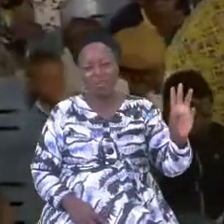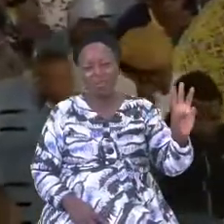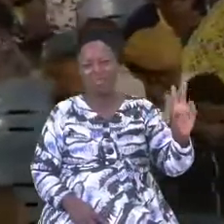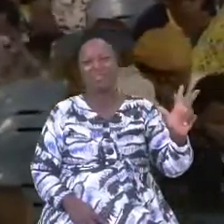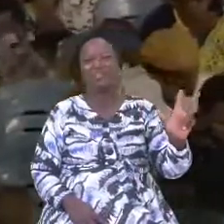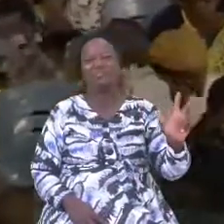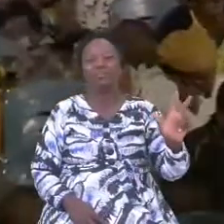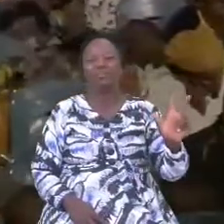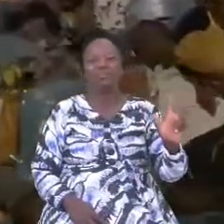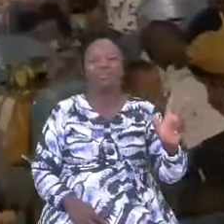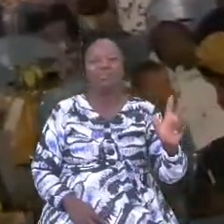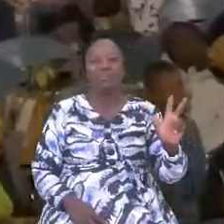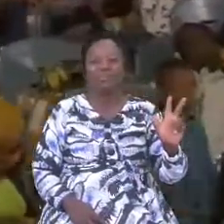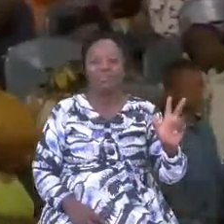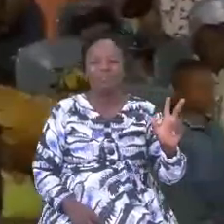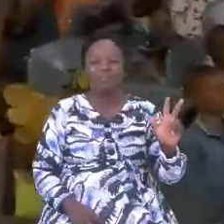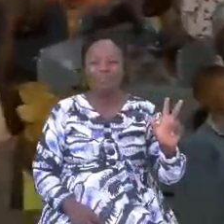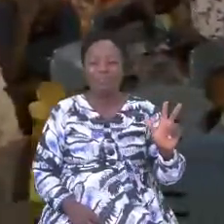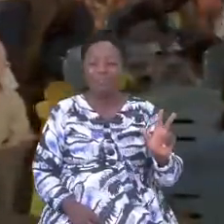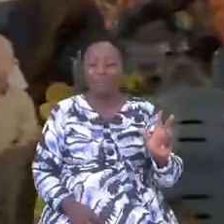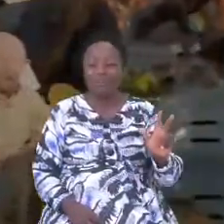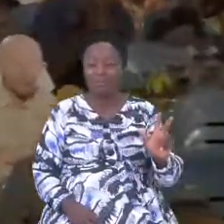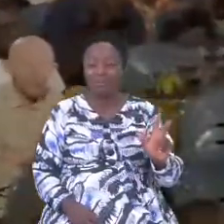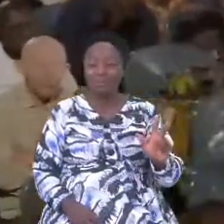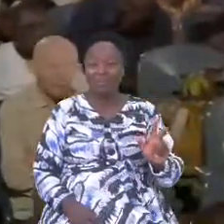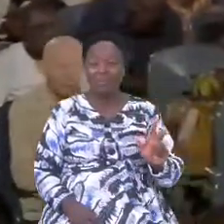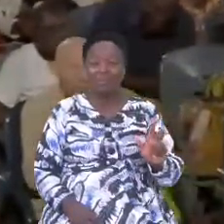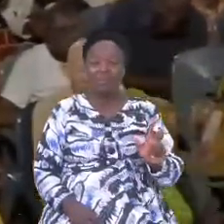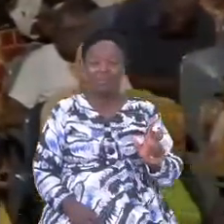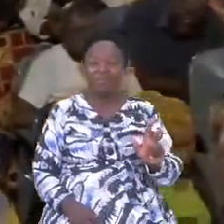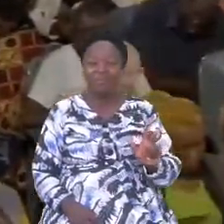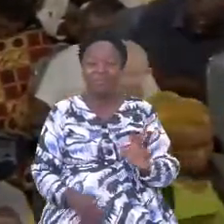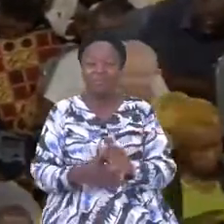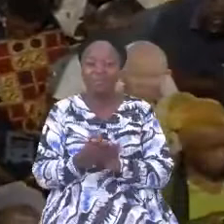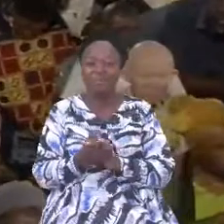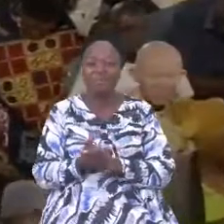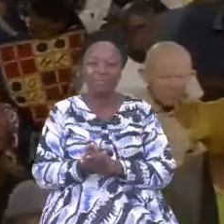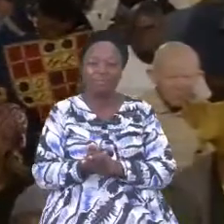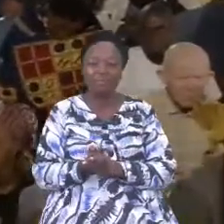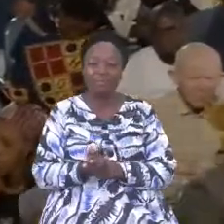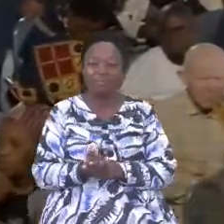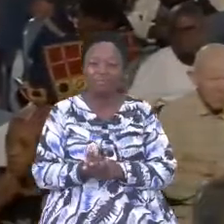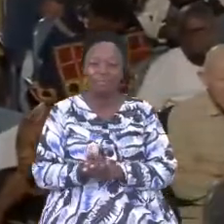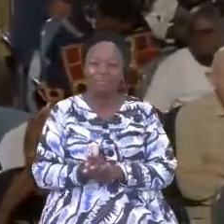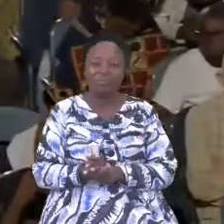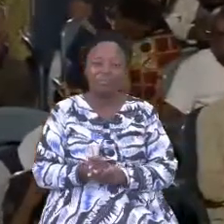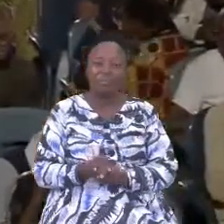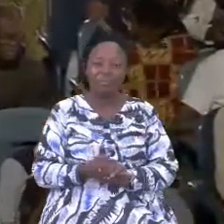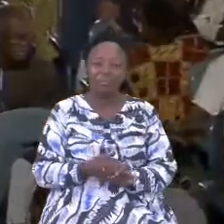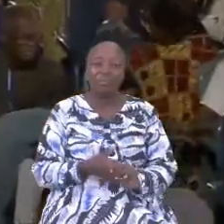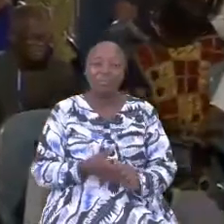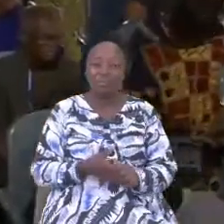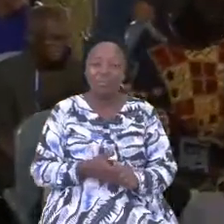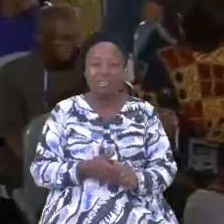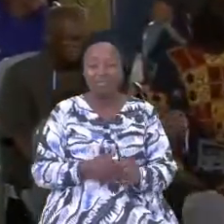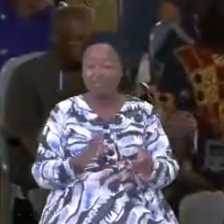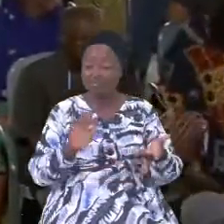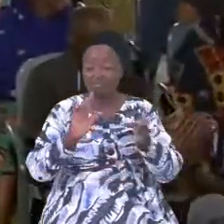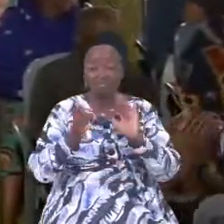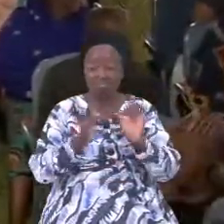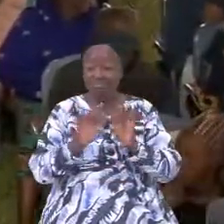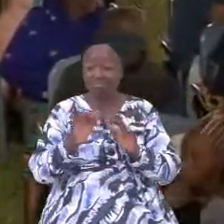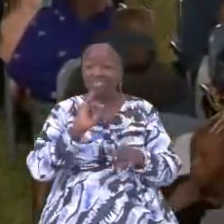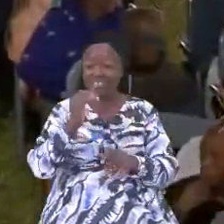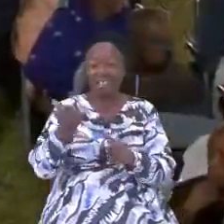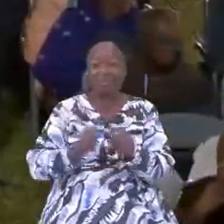+234 915 444 9263. You can call on WhatsApp from anywhere you are in the world.